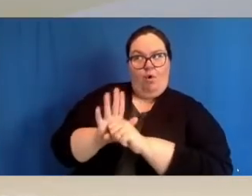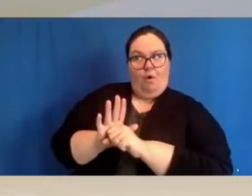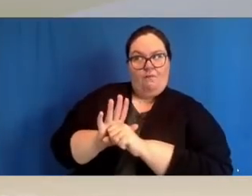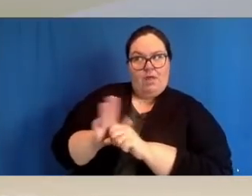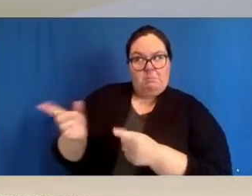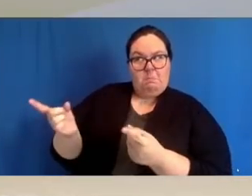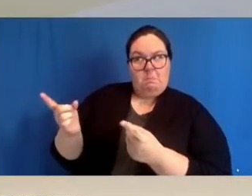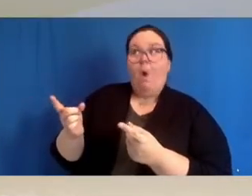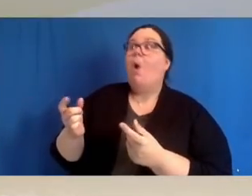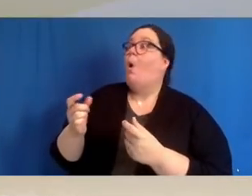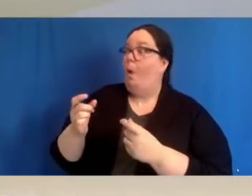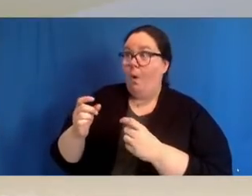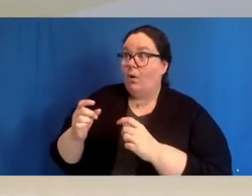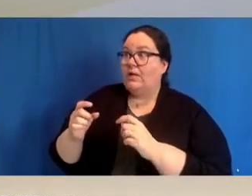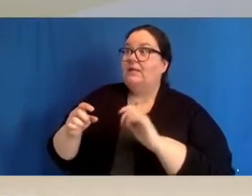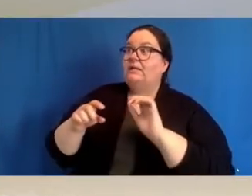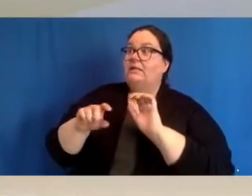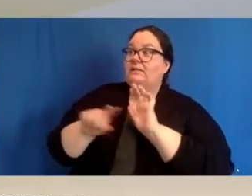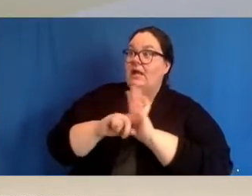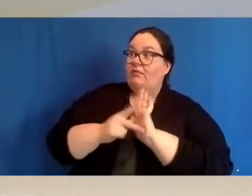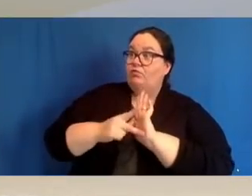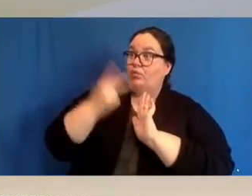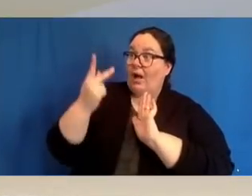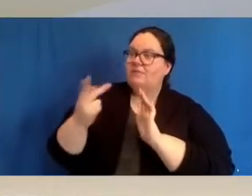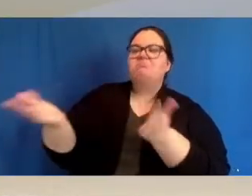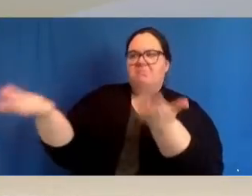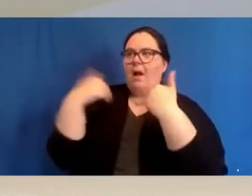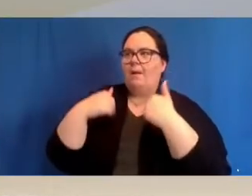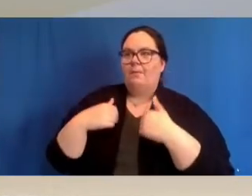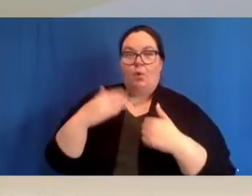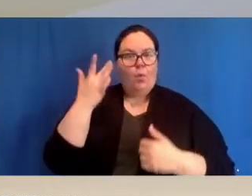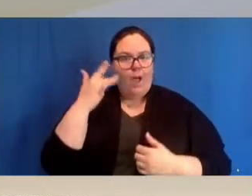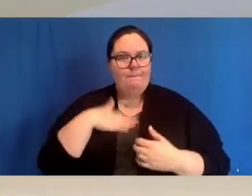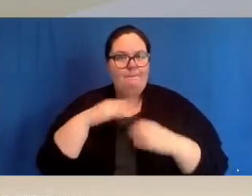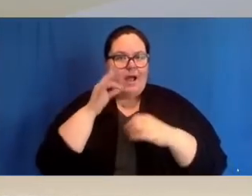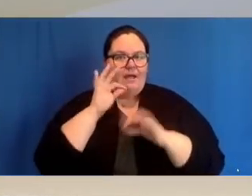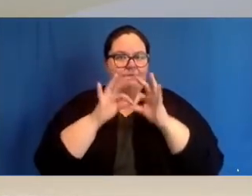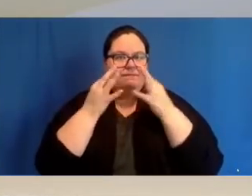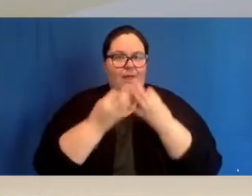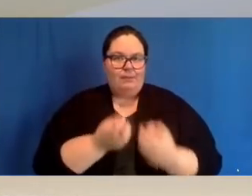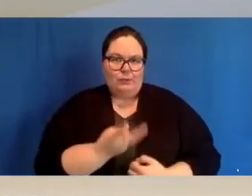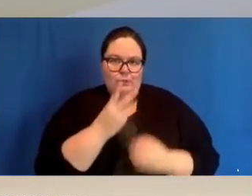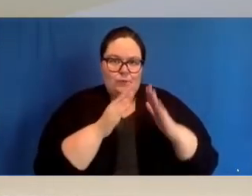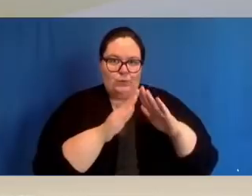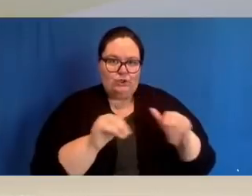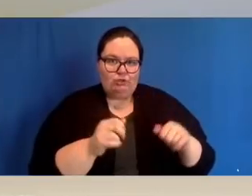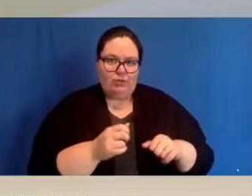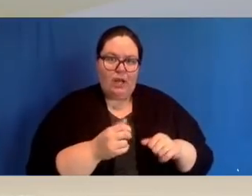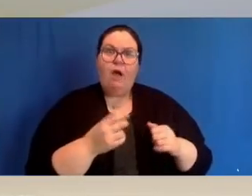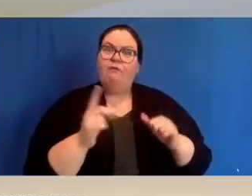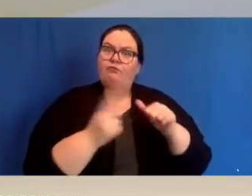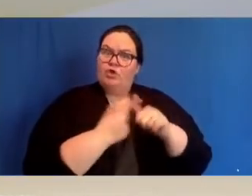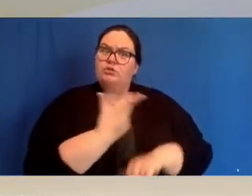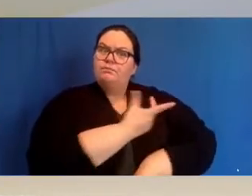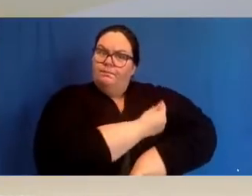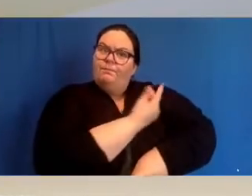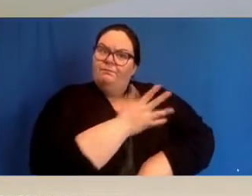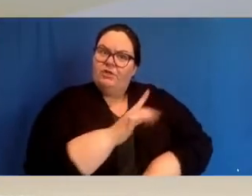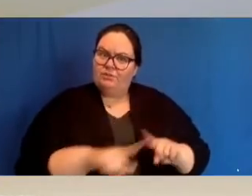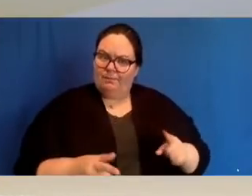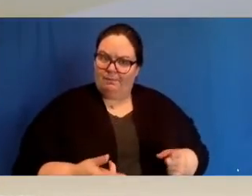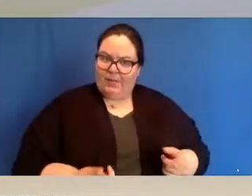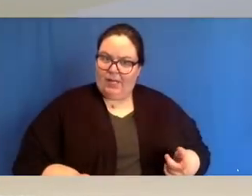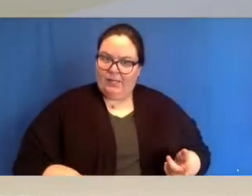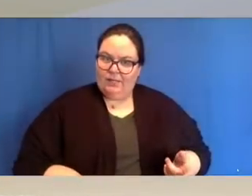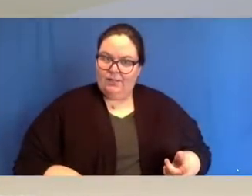to the house to visit with my family. I have 2 children that aren't fully vaccinated, and